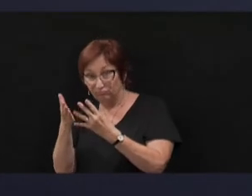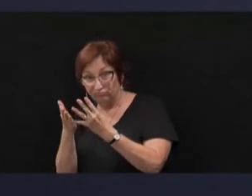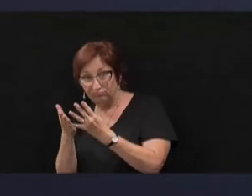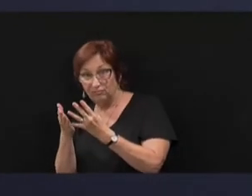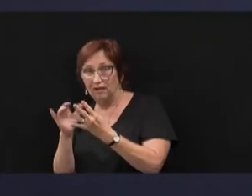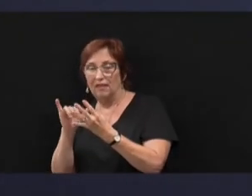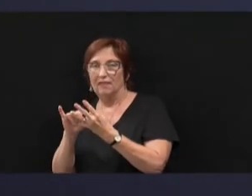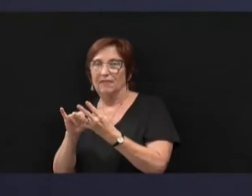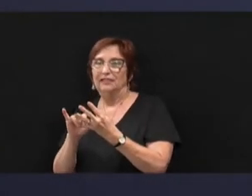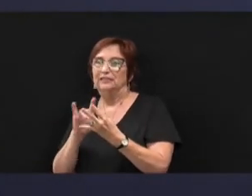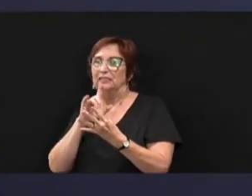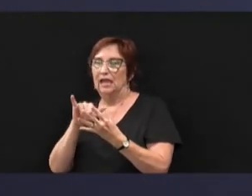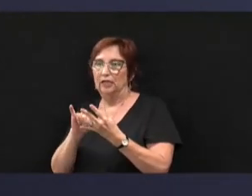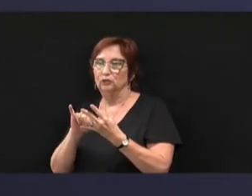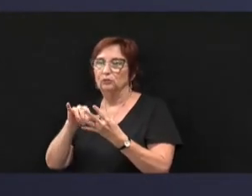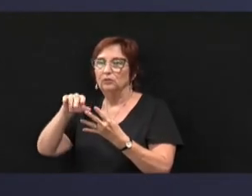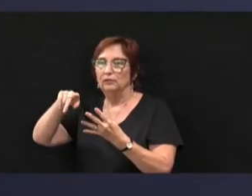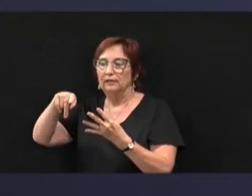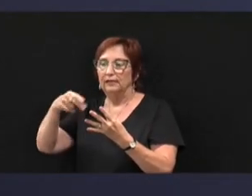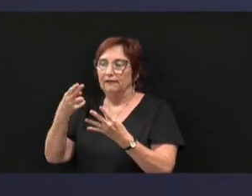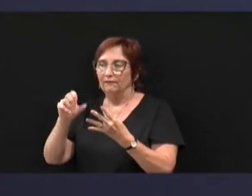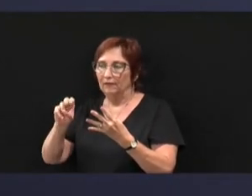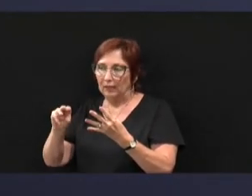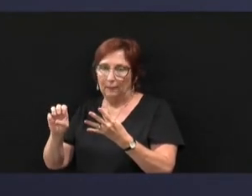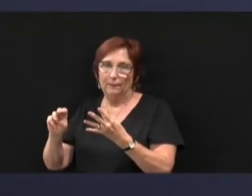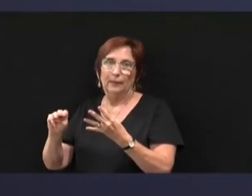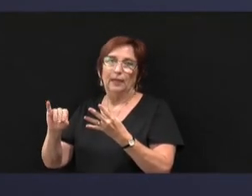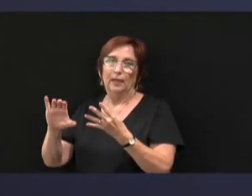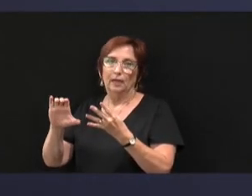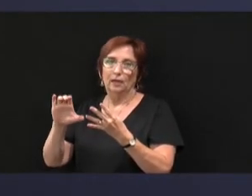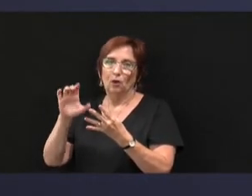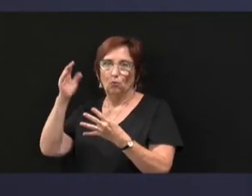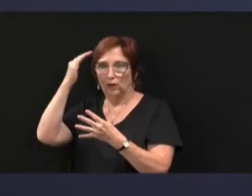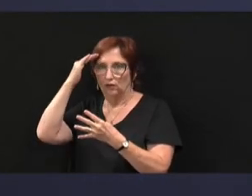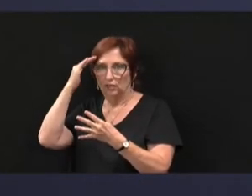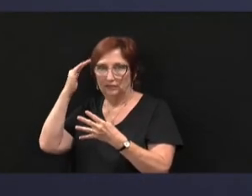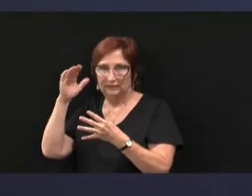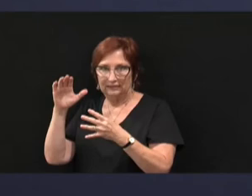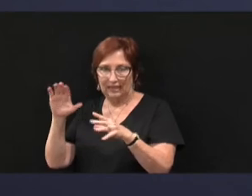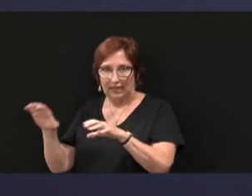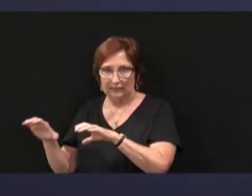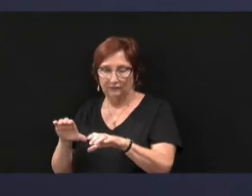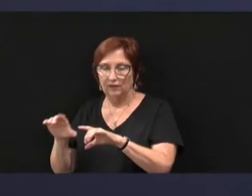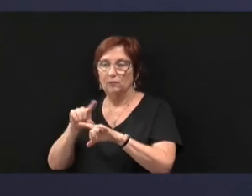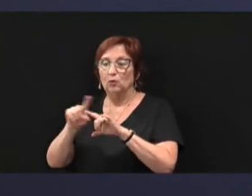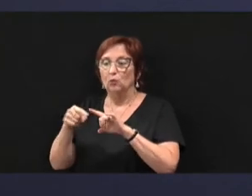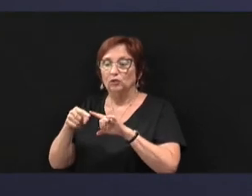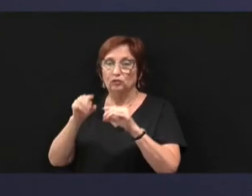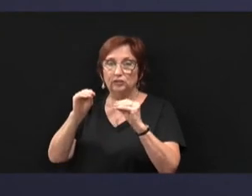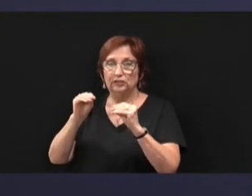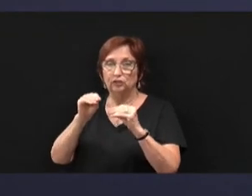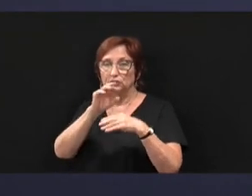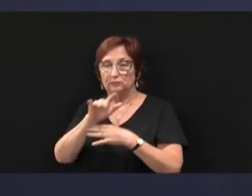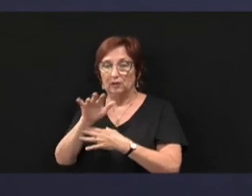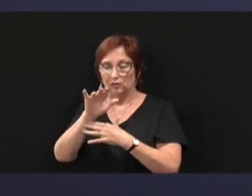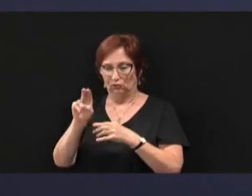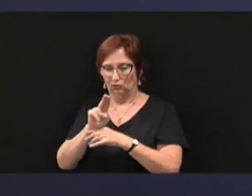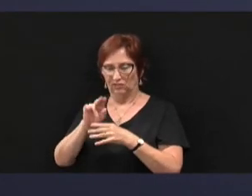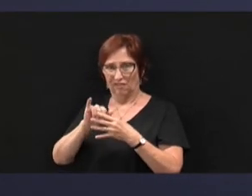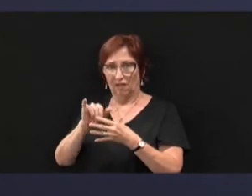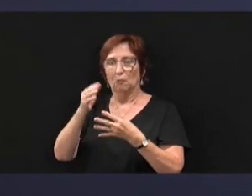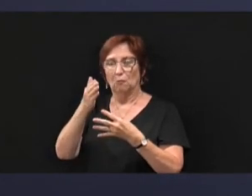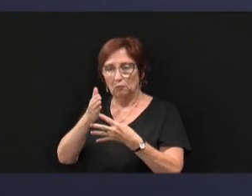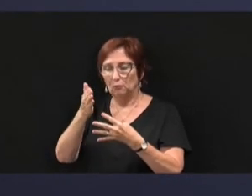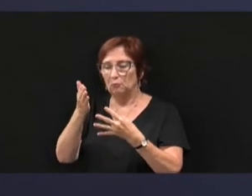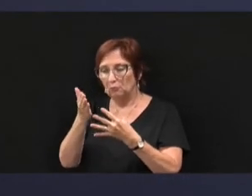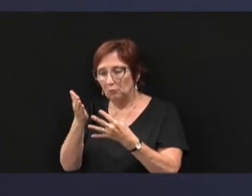an actual phonemic awareness activity, but when you're teaching spelling, using the fingerspelling is a way for them